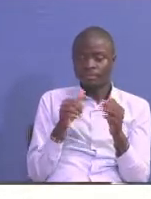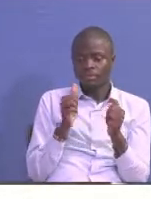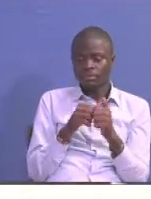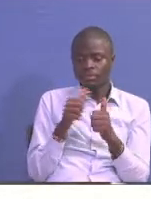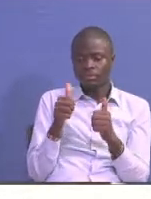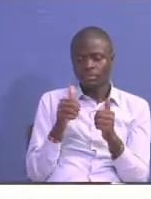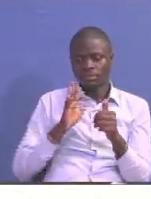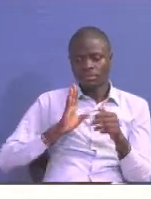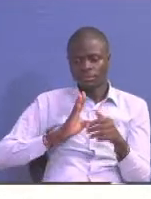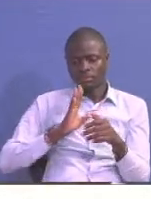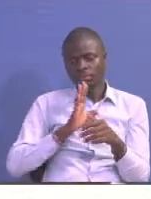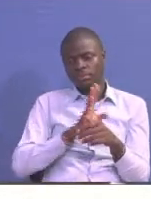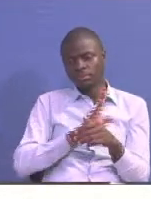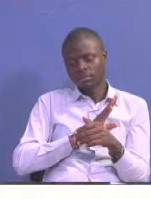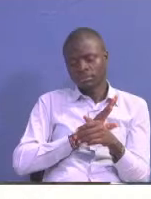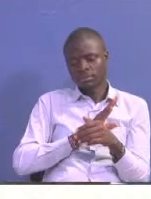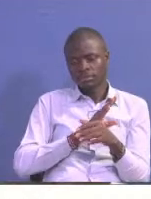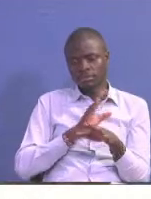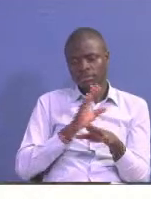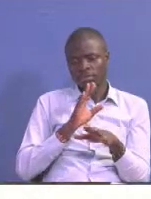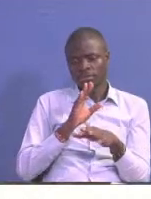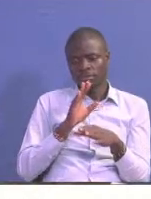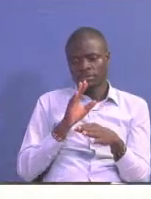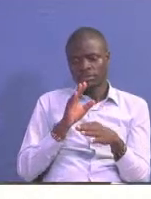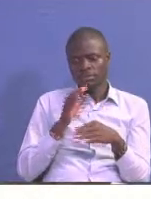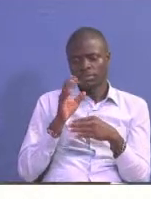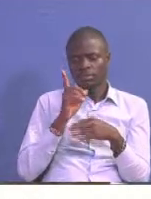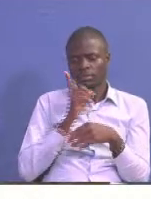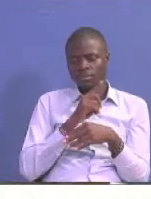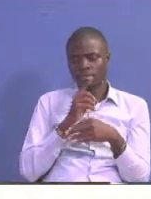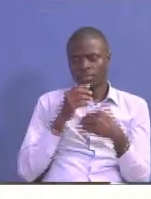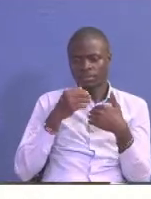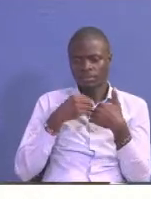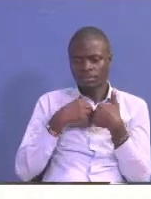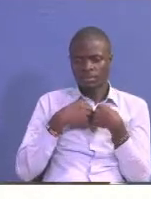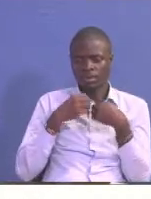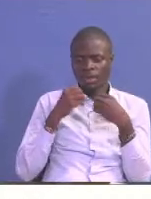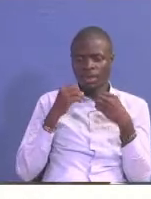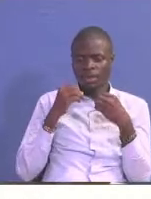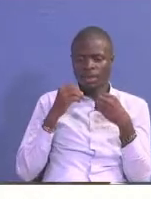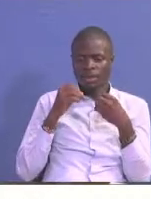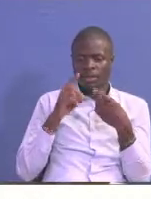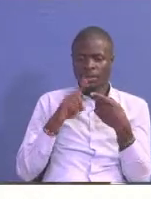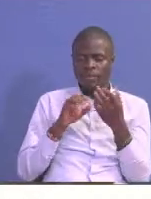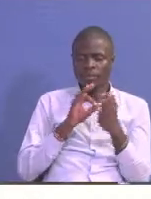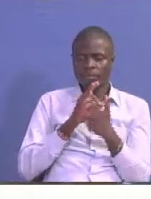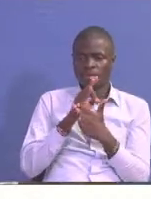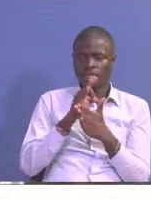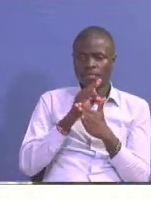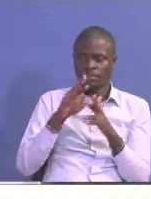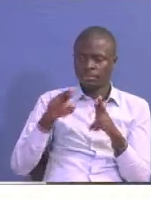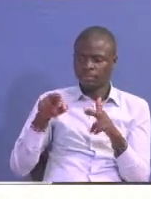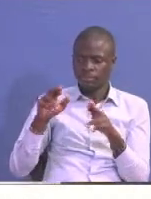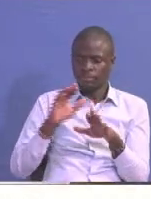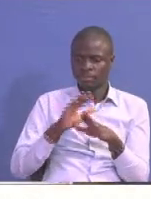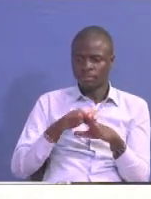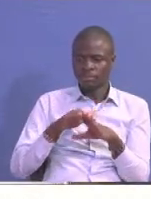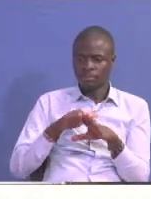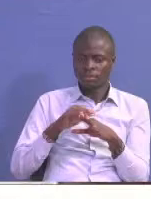bodies? Finally, about research. We are supposed to be funding research on our own.